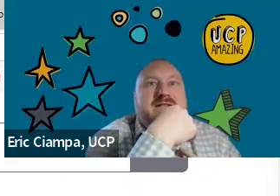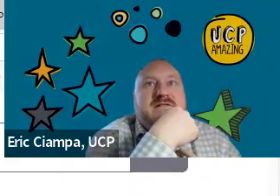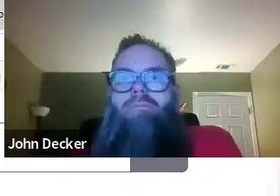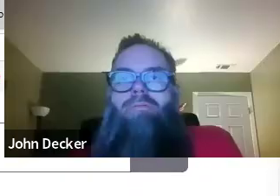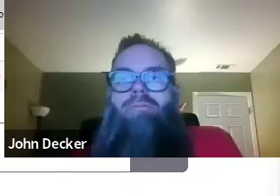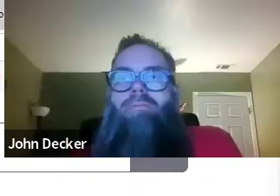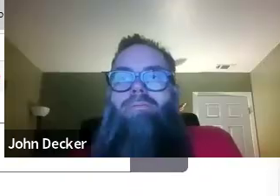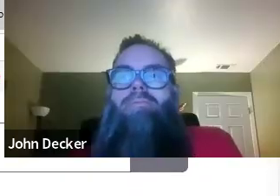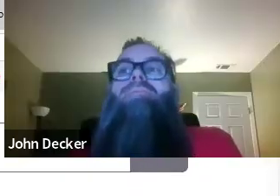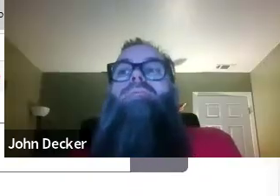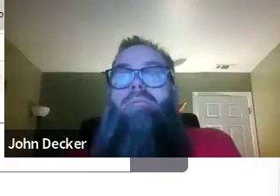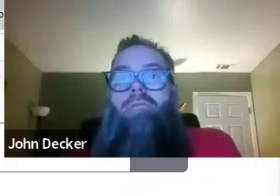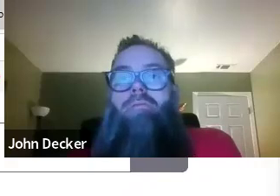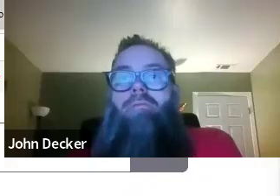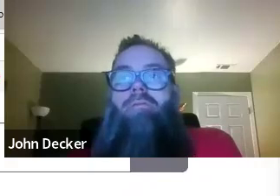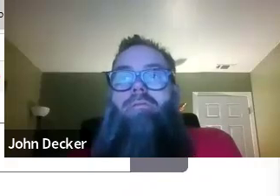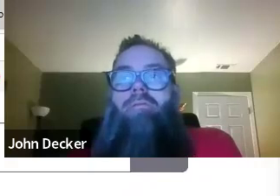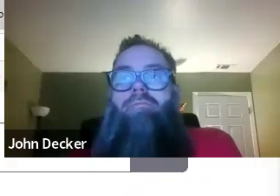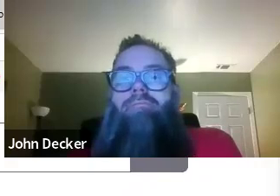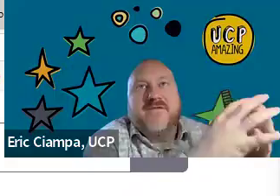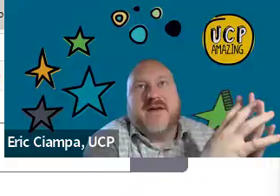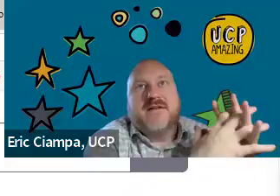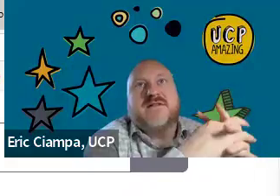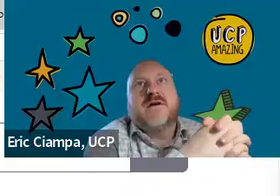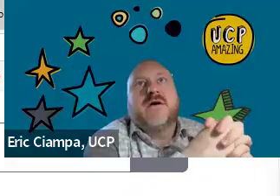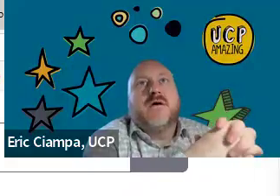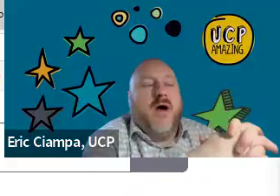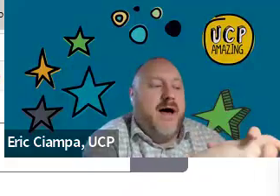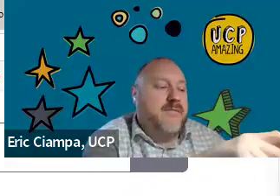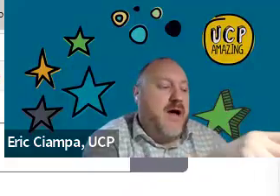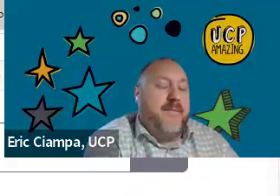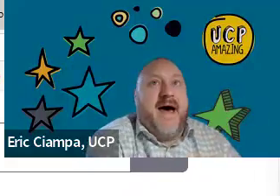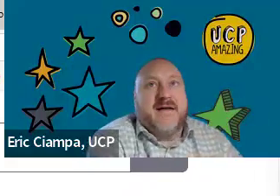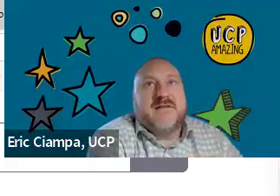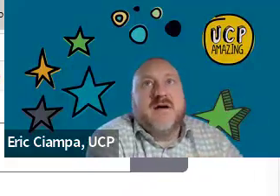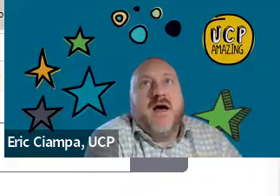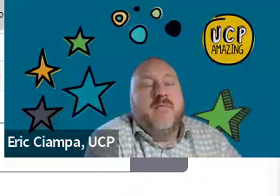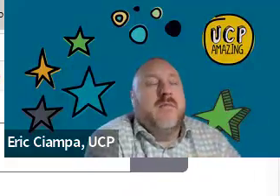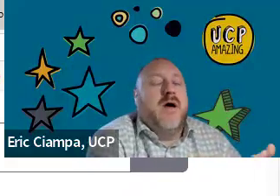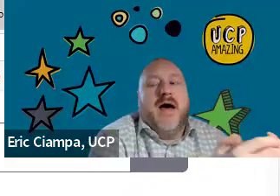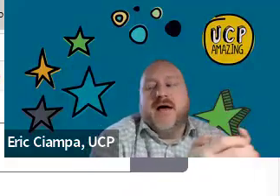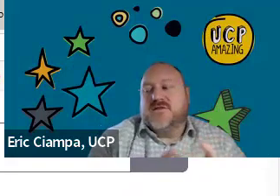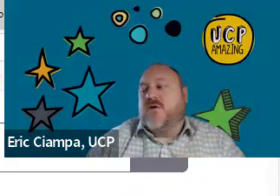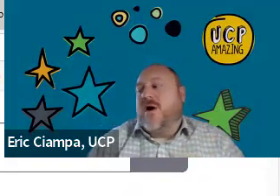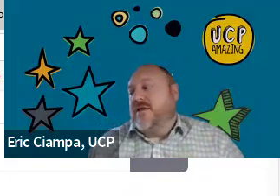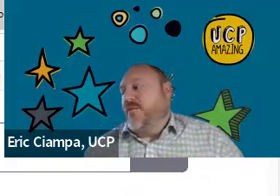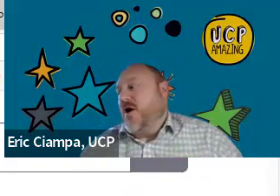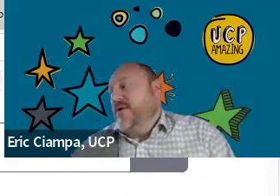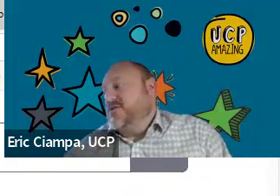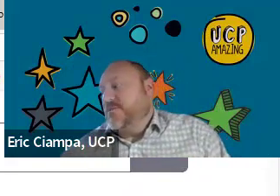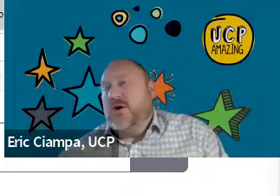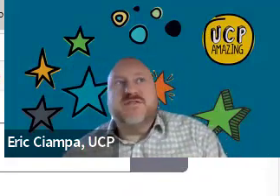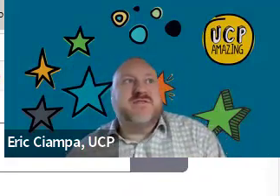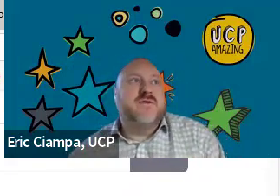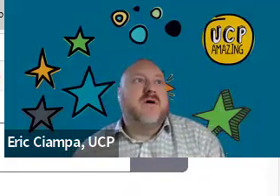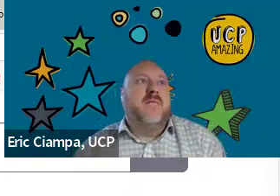Those rates, these are models that advocates got passed to require the